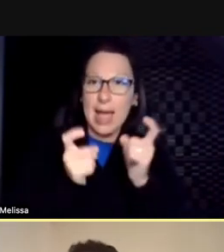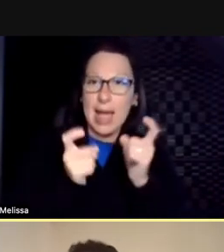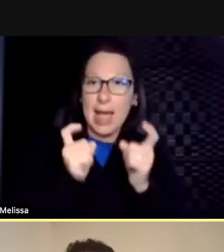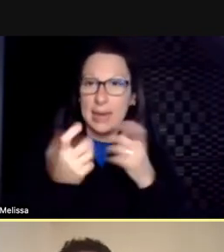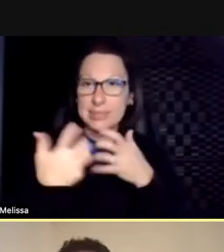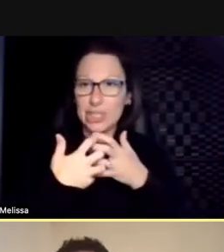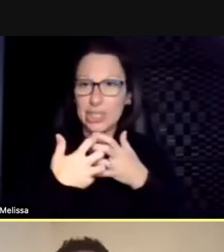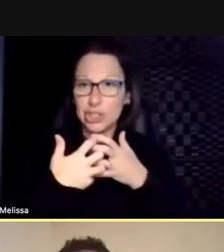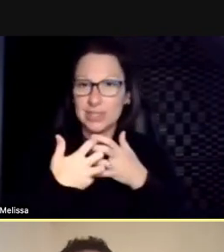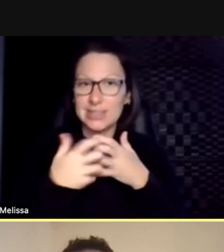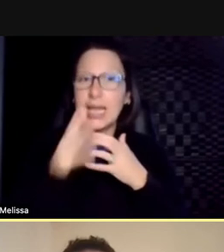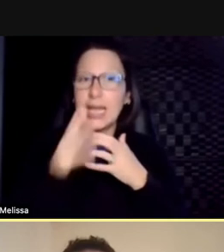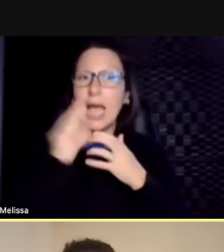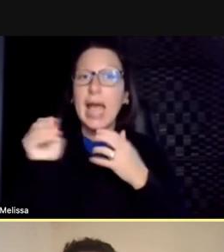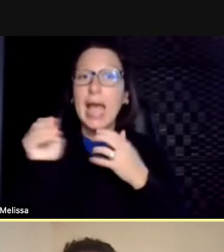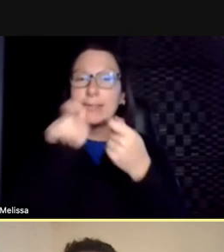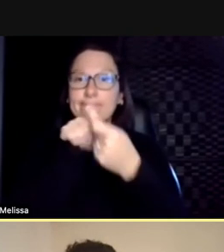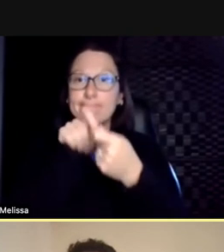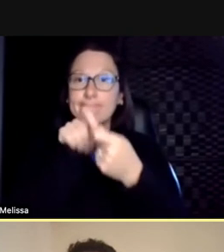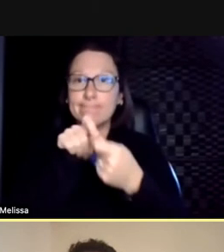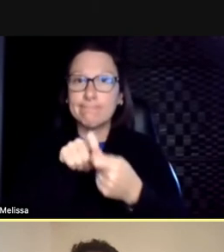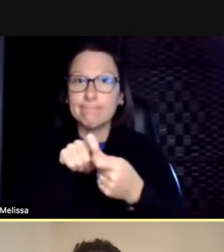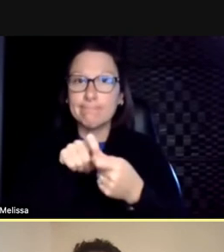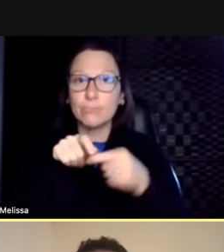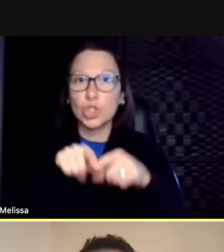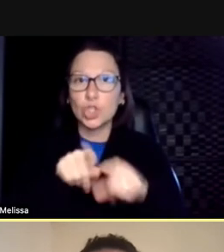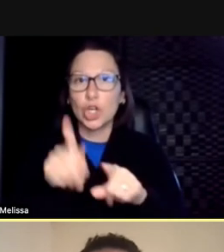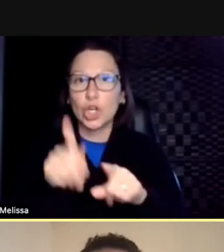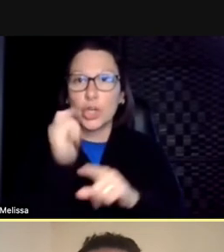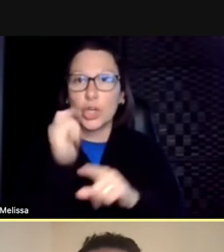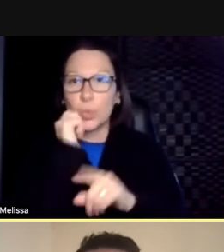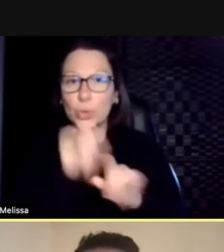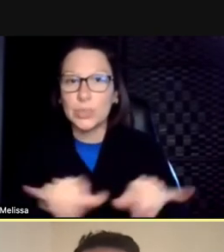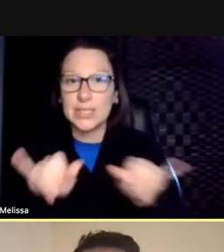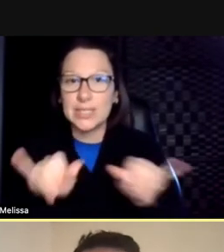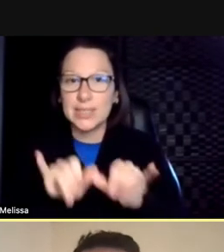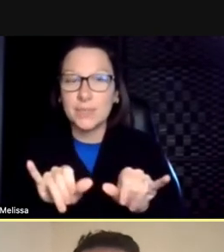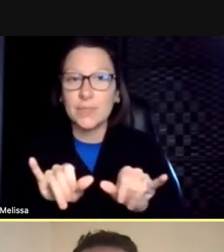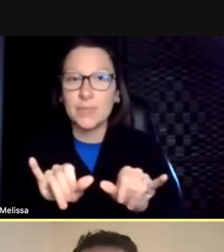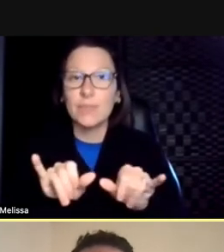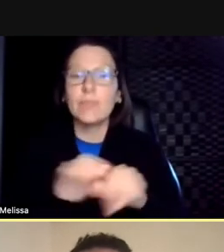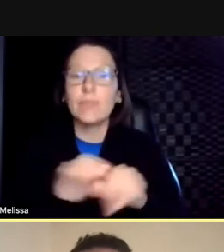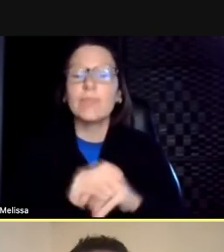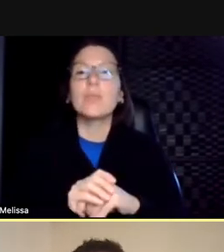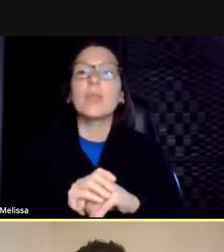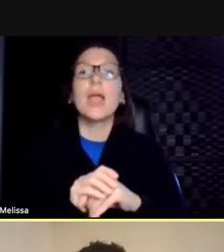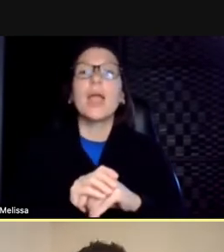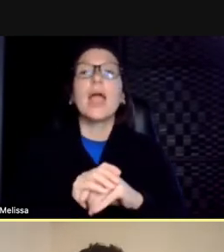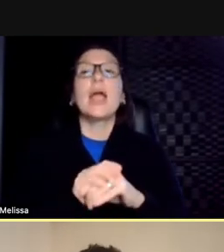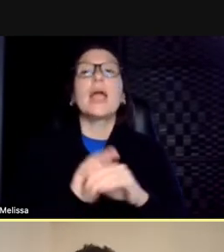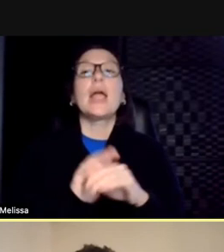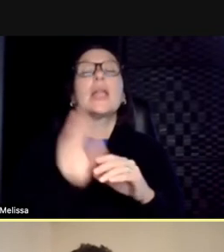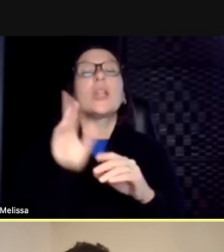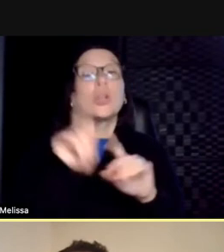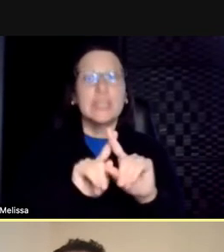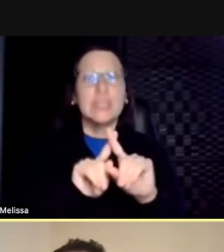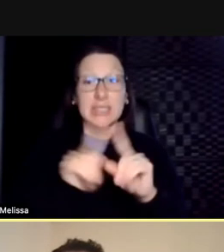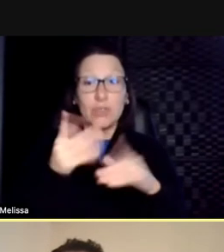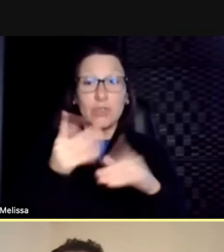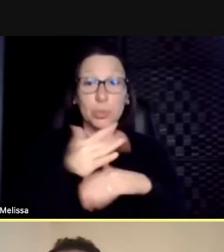in the routine. Of course, there's a difference between early phase 2 and late phase 2.